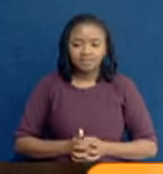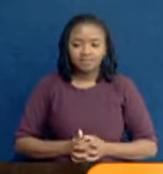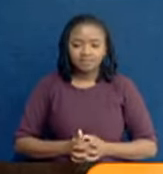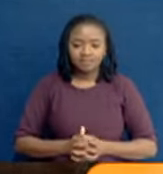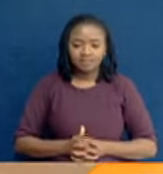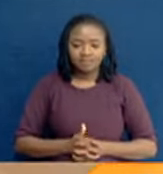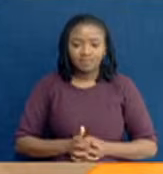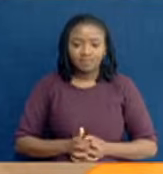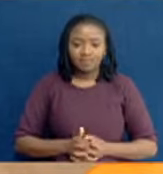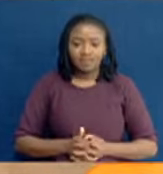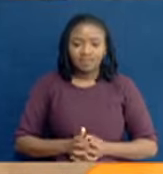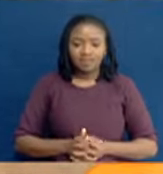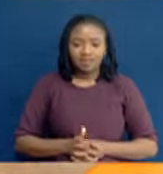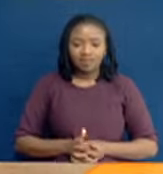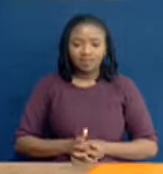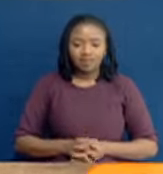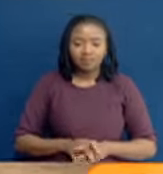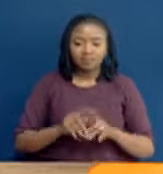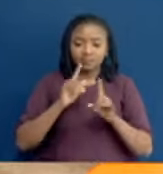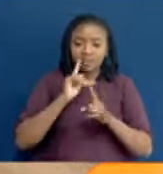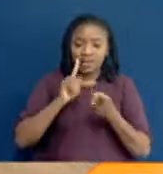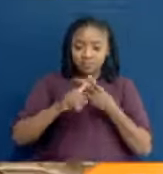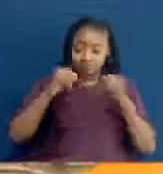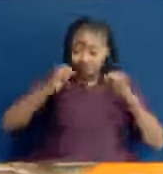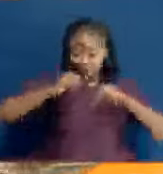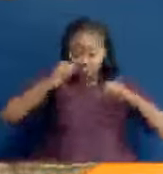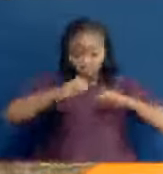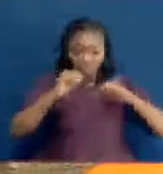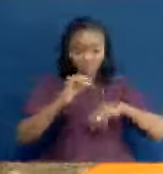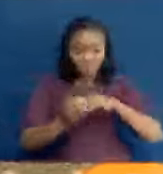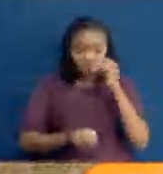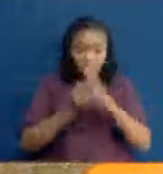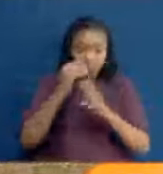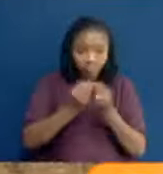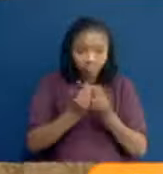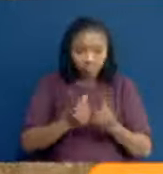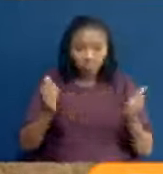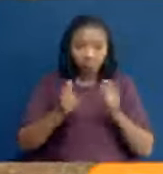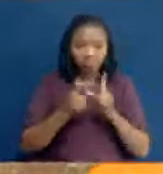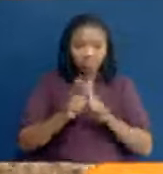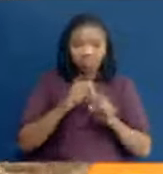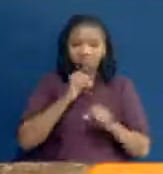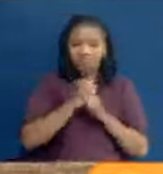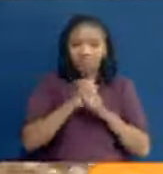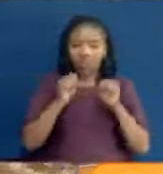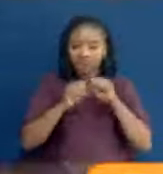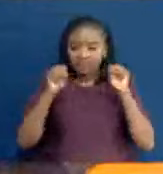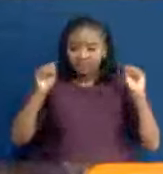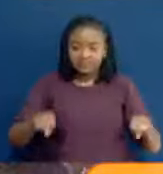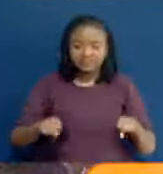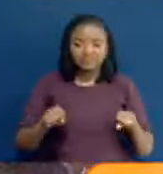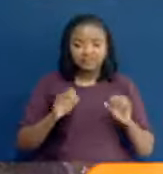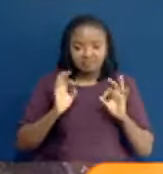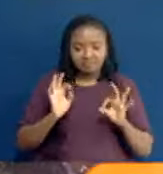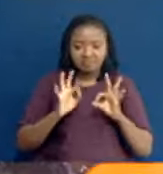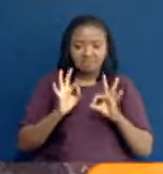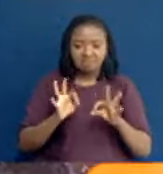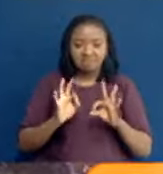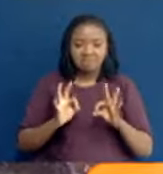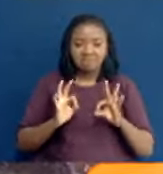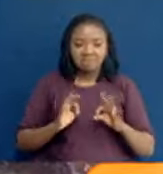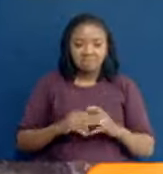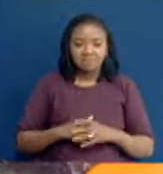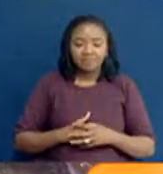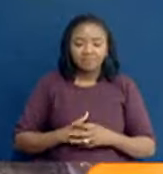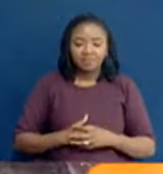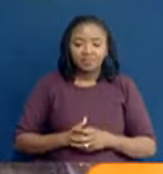until they comply with the laid down land use rules and come up with working systems in the conservancies. Conservationists,